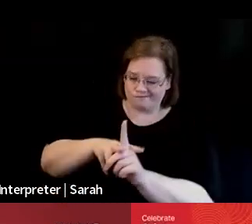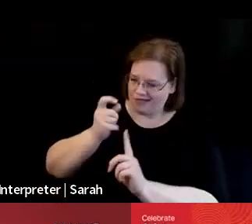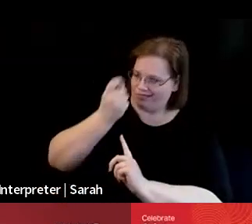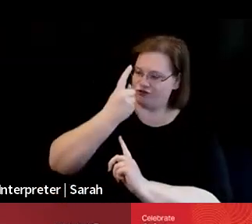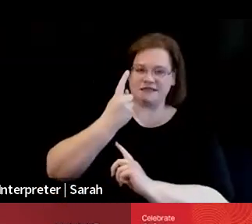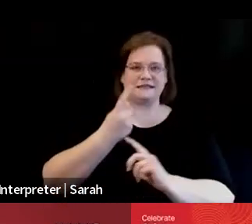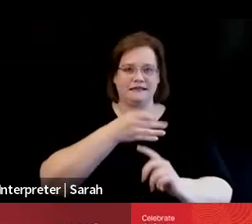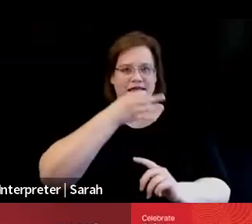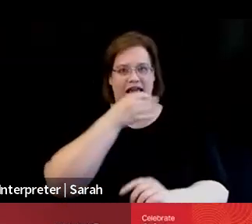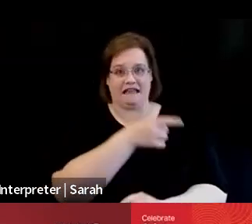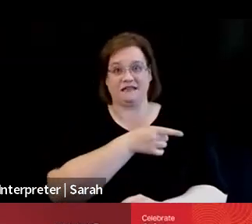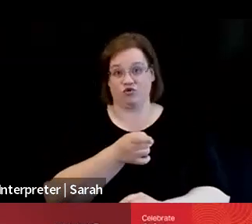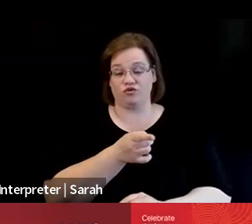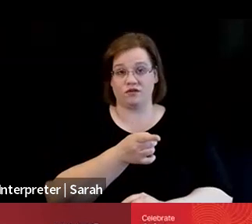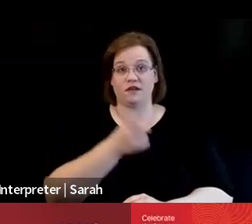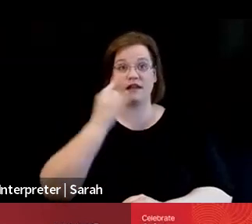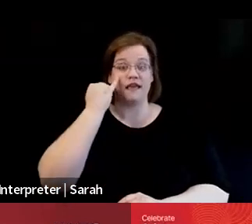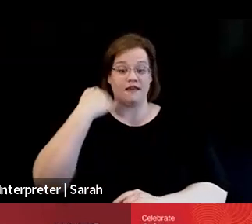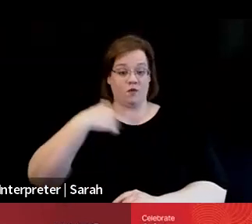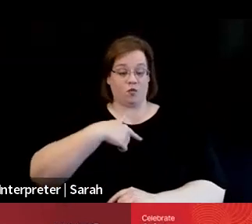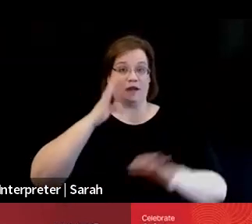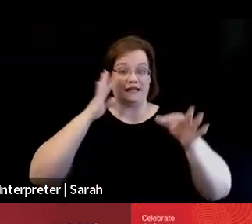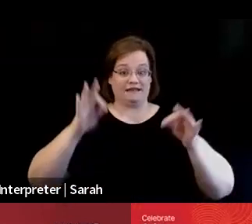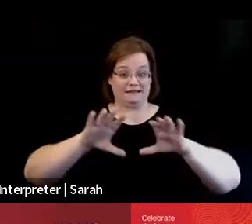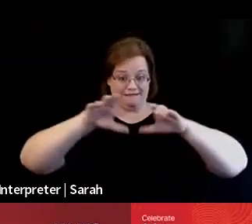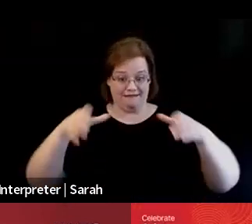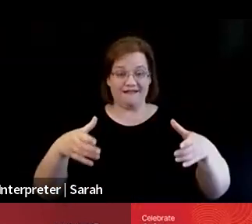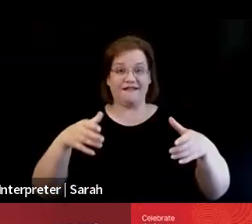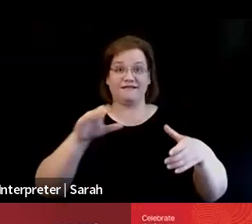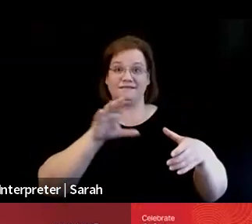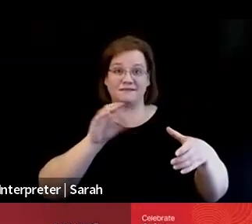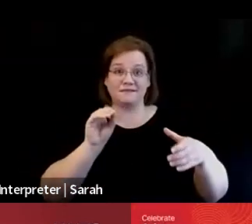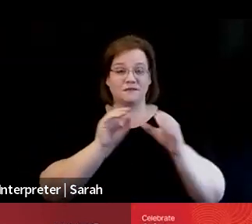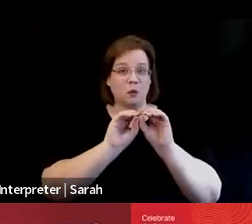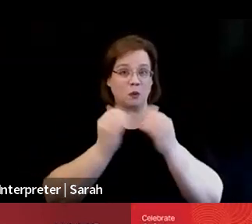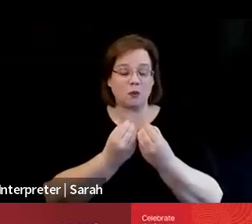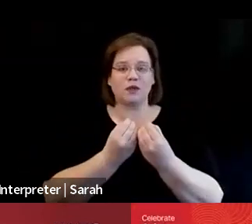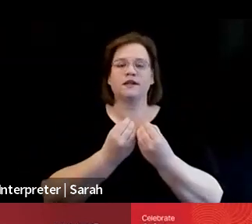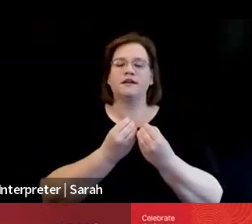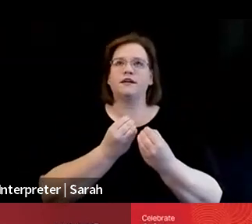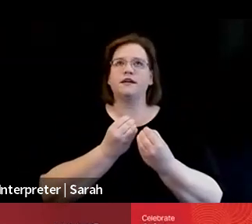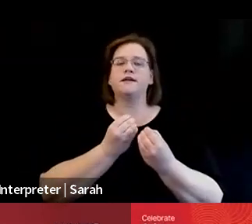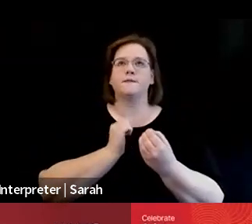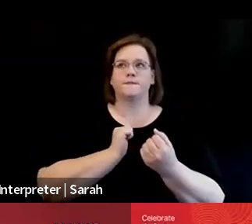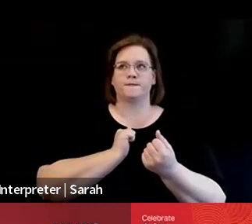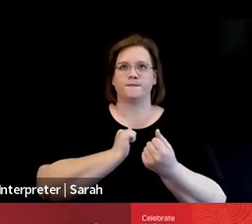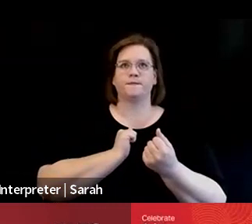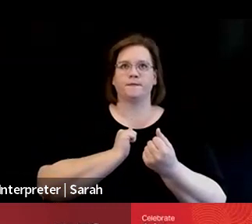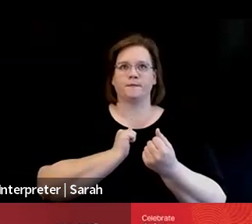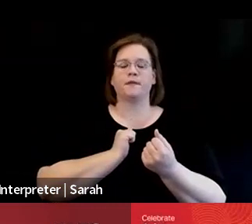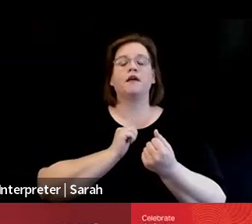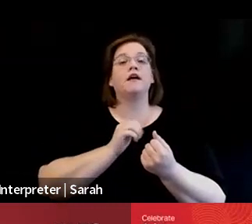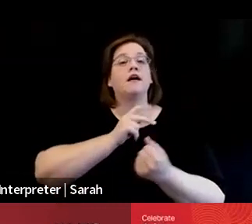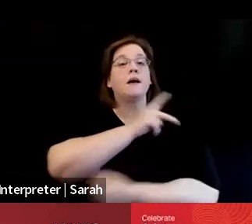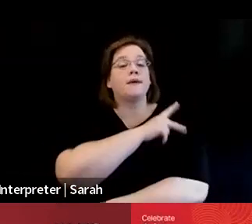we decide as institutions that we can get by, that if there's an understanding that patients sort of get by